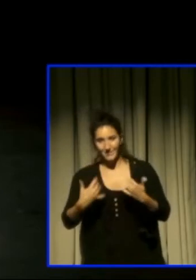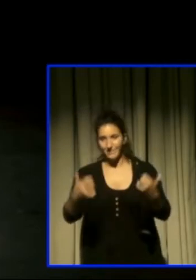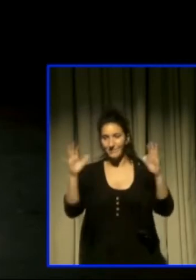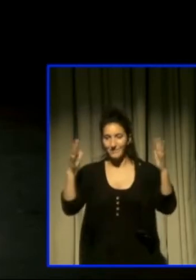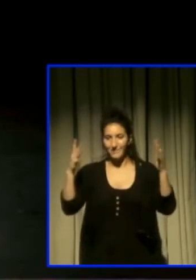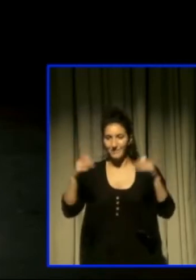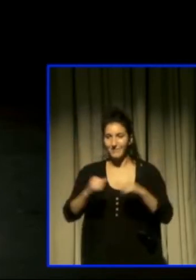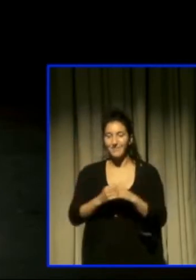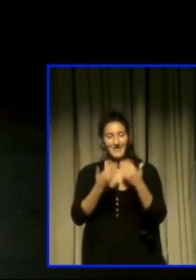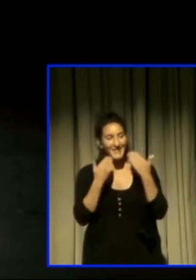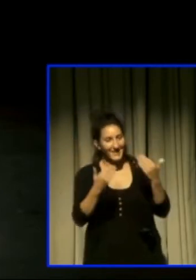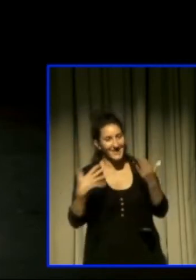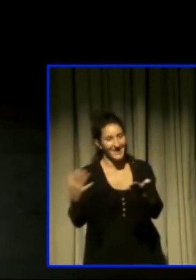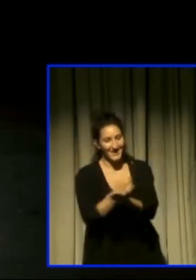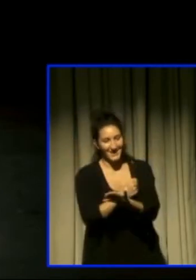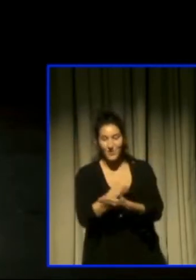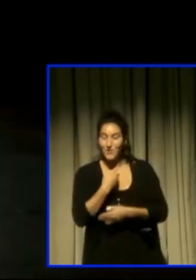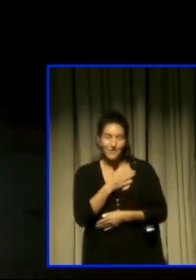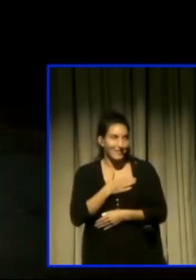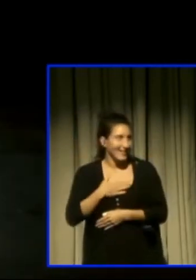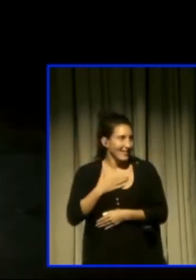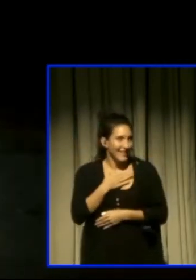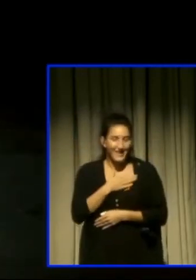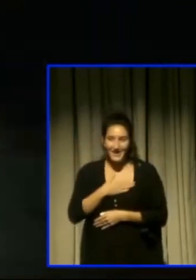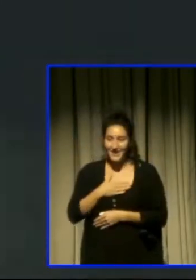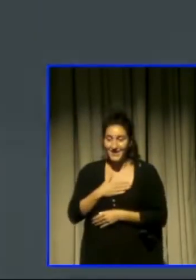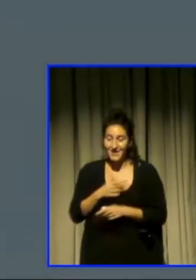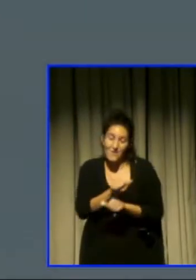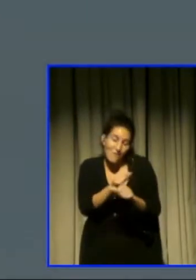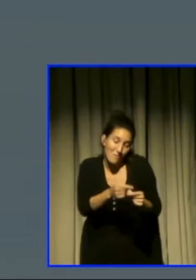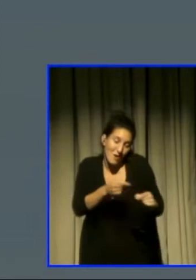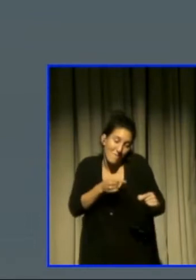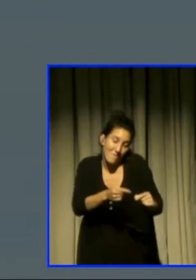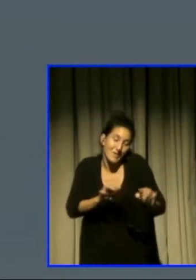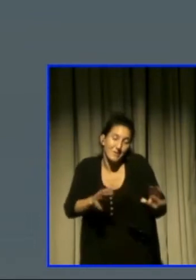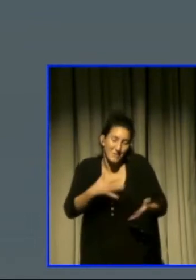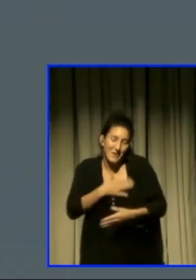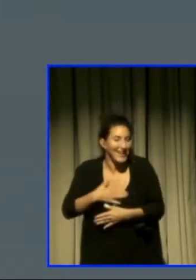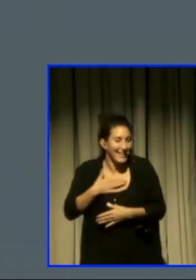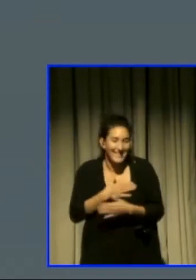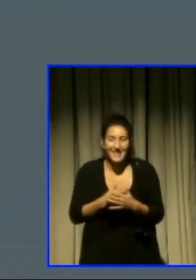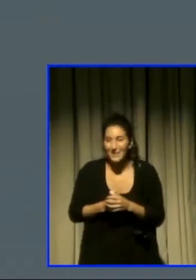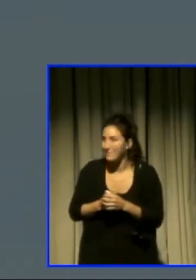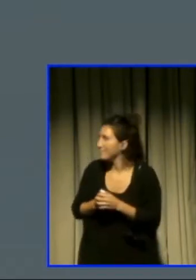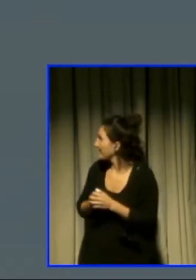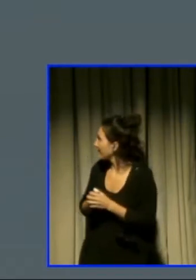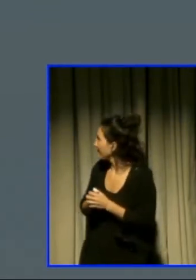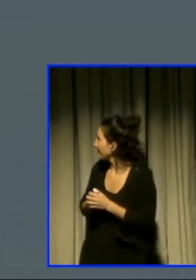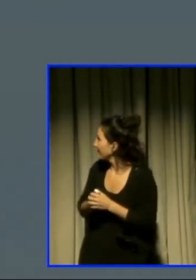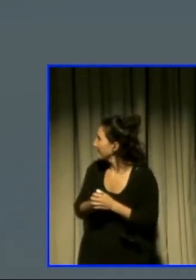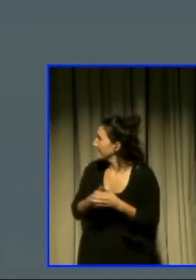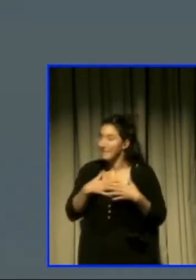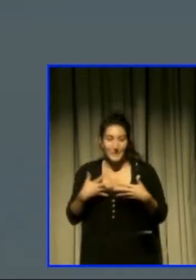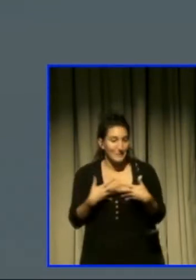Everyone, I'm delighted to be here with you virtually today. And I'm really excited to be sharing some digital